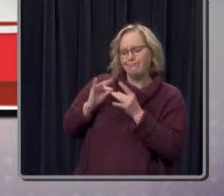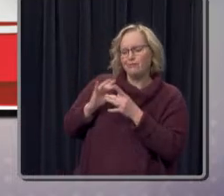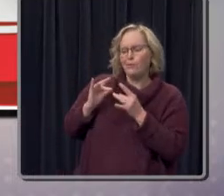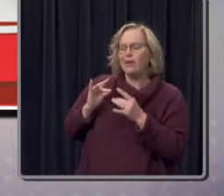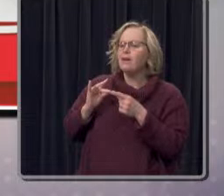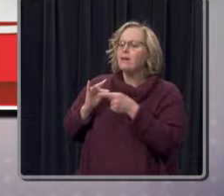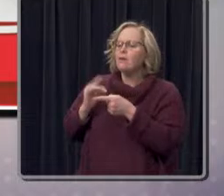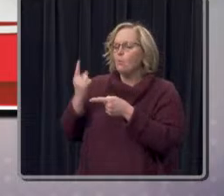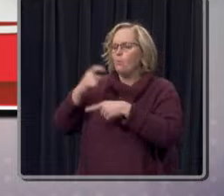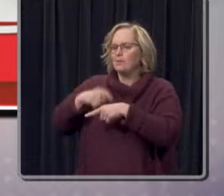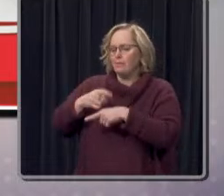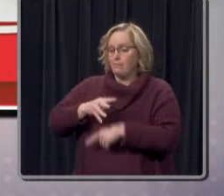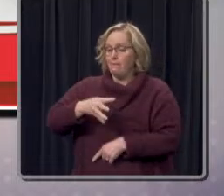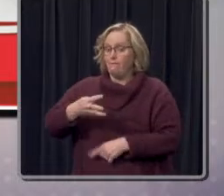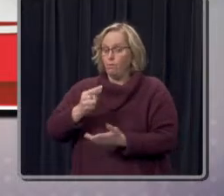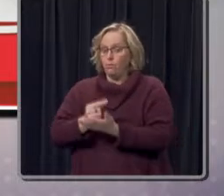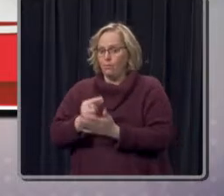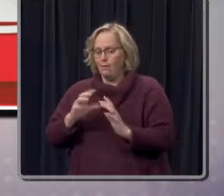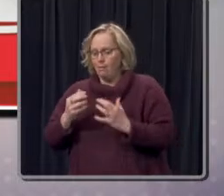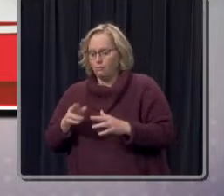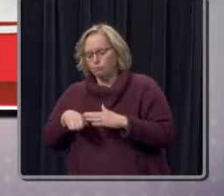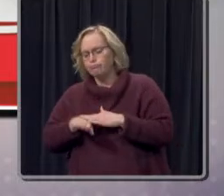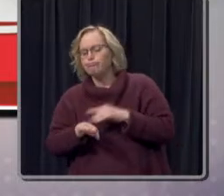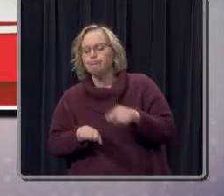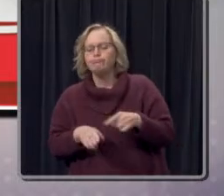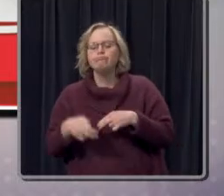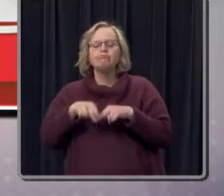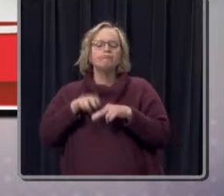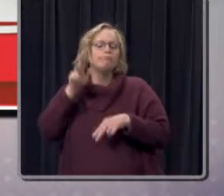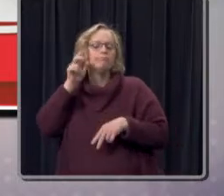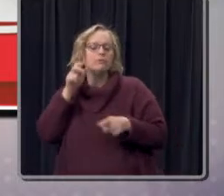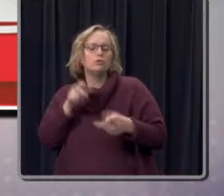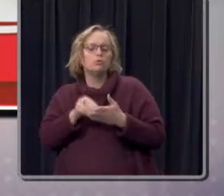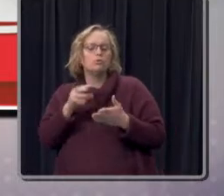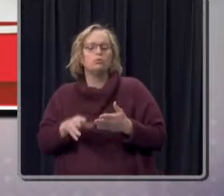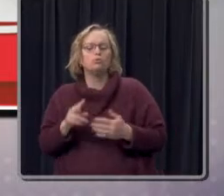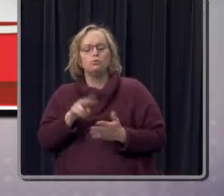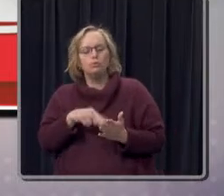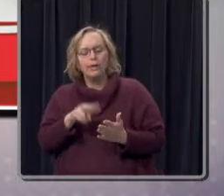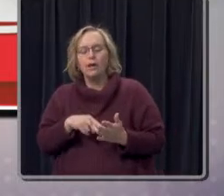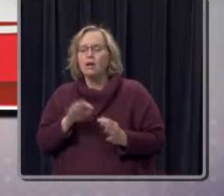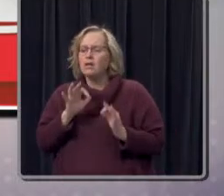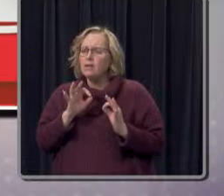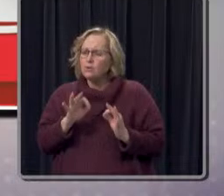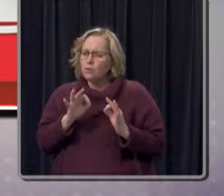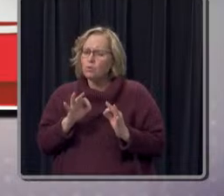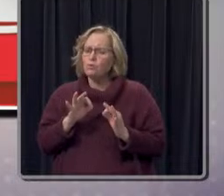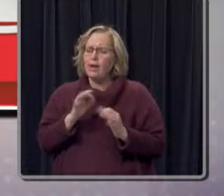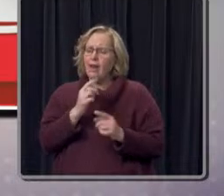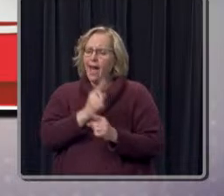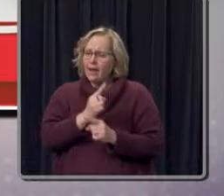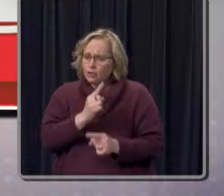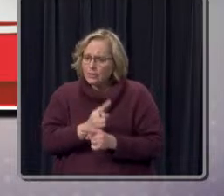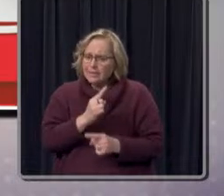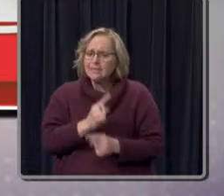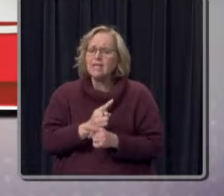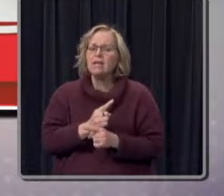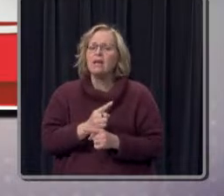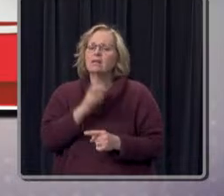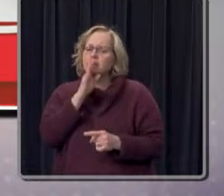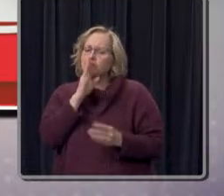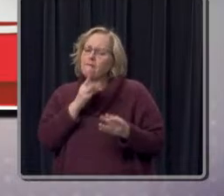went into a classroom in 4th grade and sat down and listened to a student read. He did a great job with his accuracy. He did a great job with his